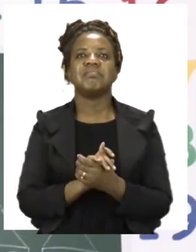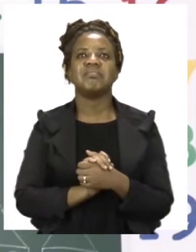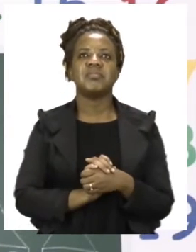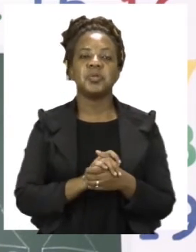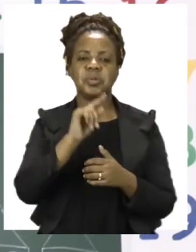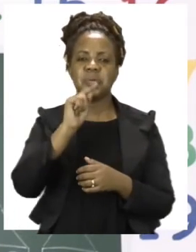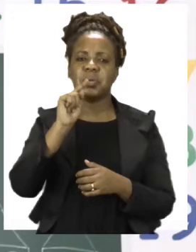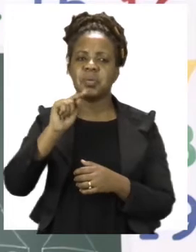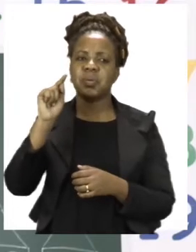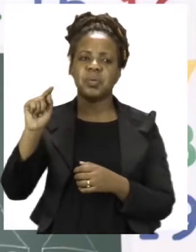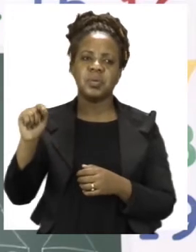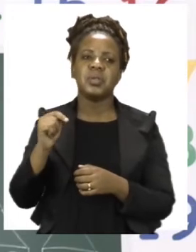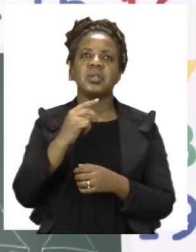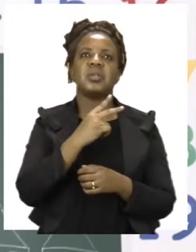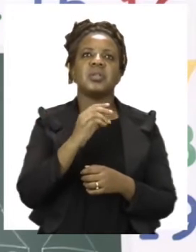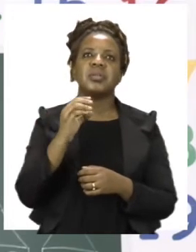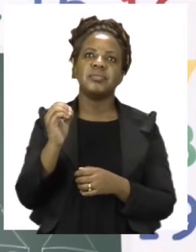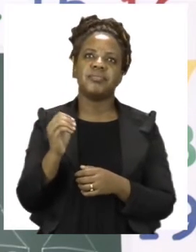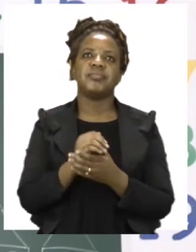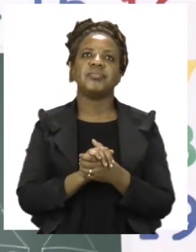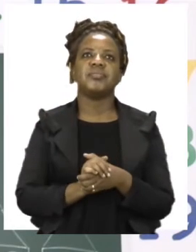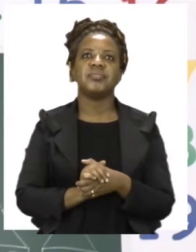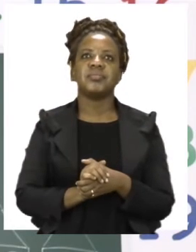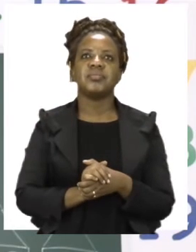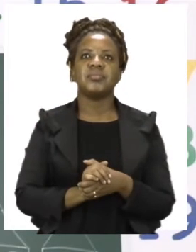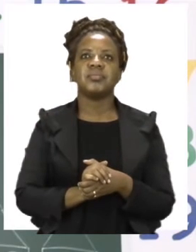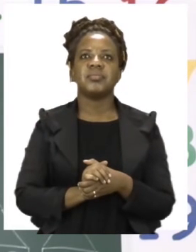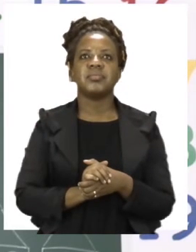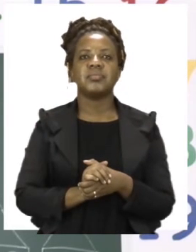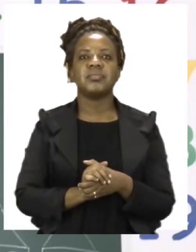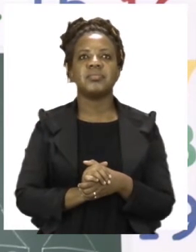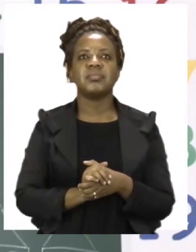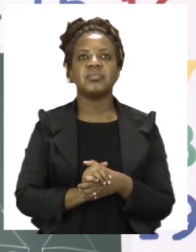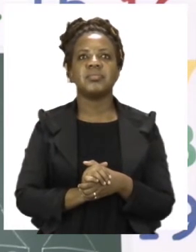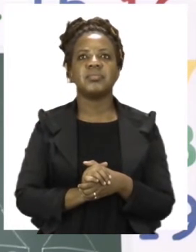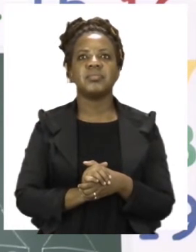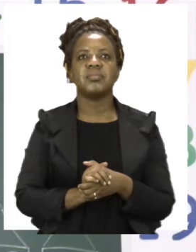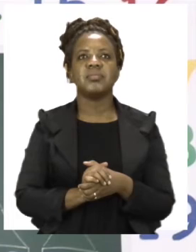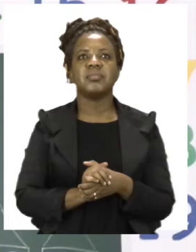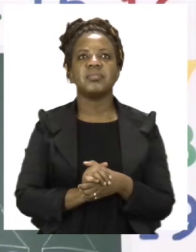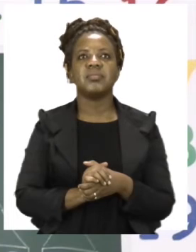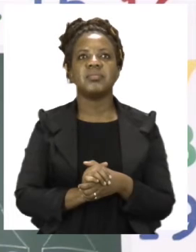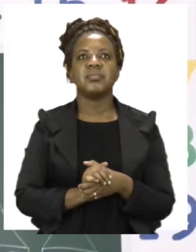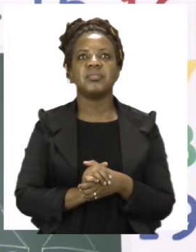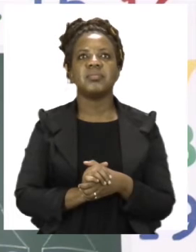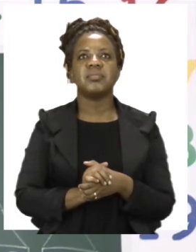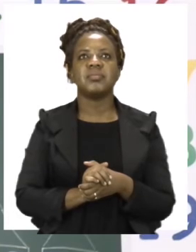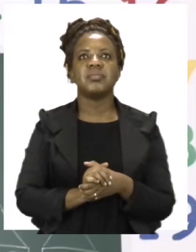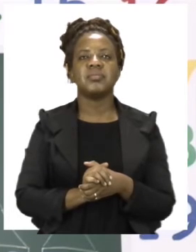20. So this is 20 sticks. And now we are going to take